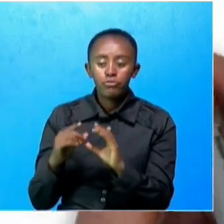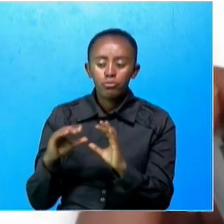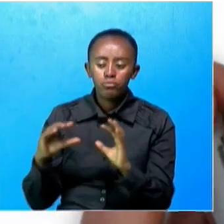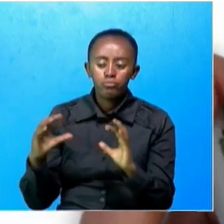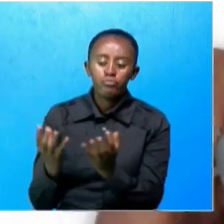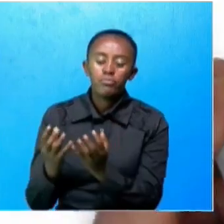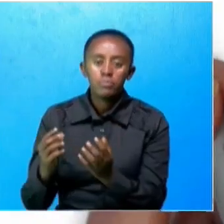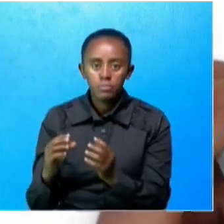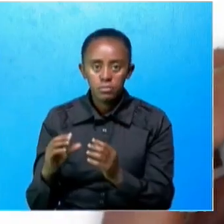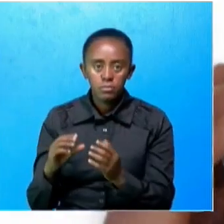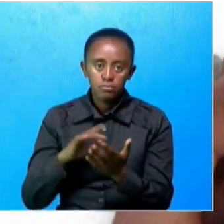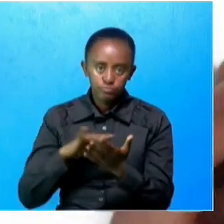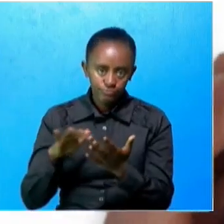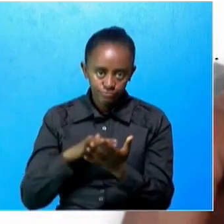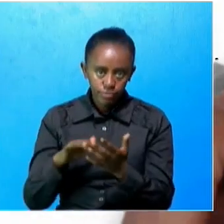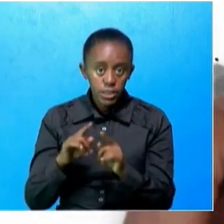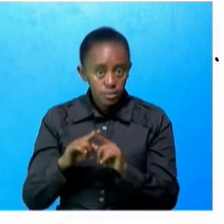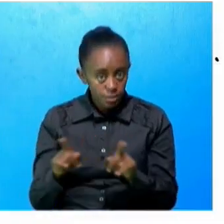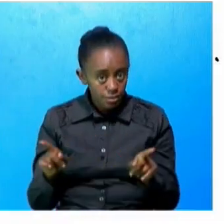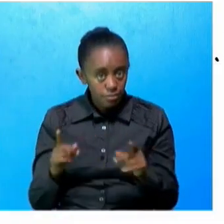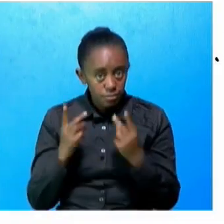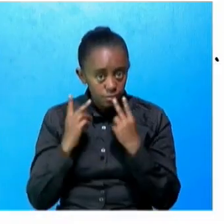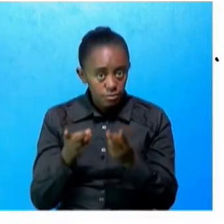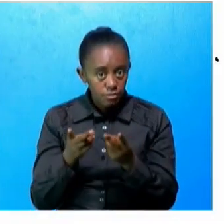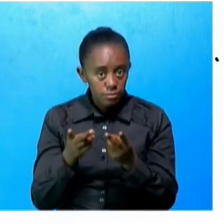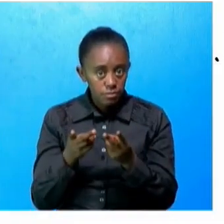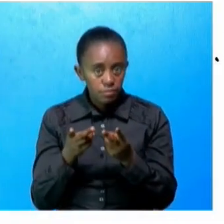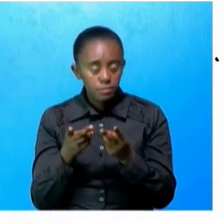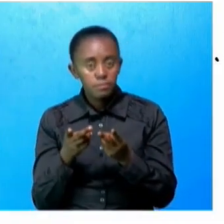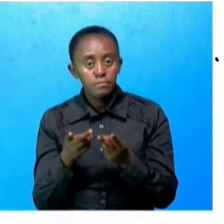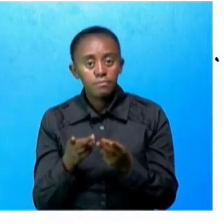Look, the difference.